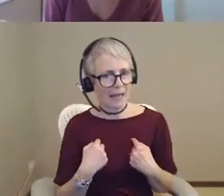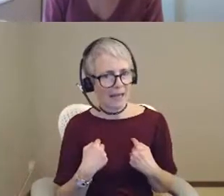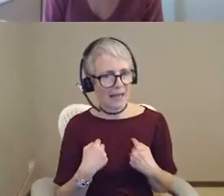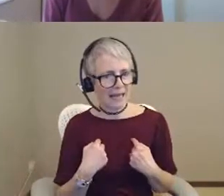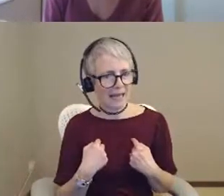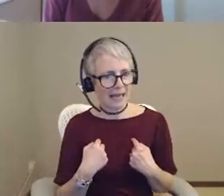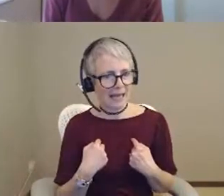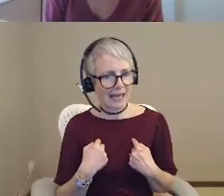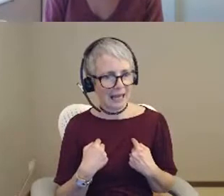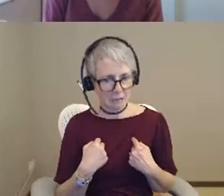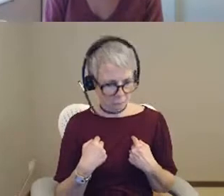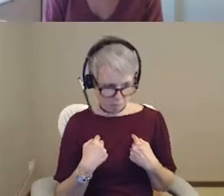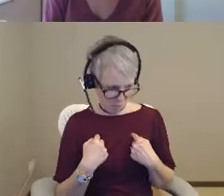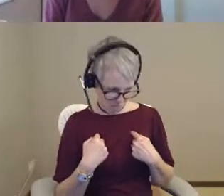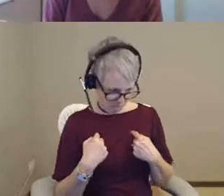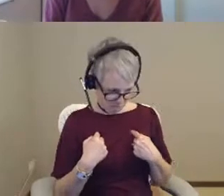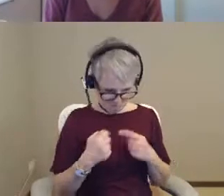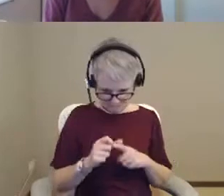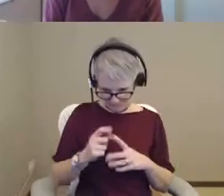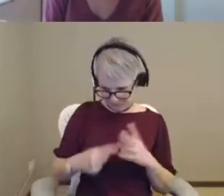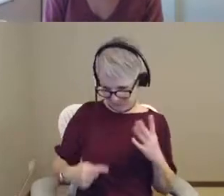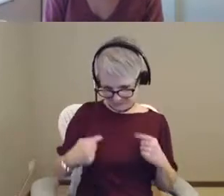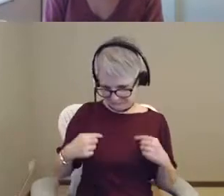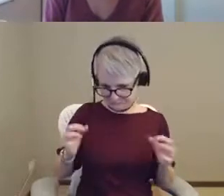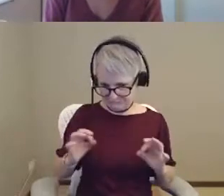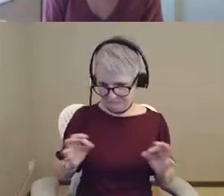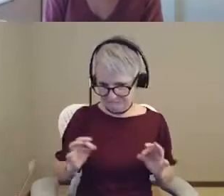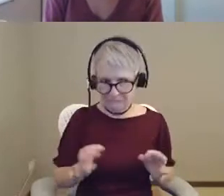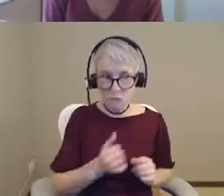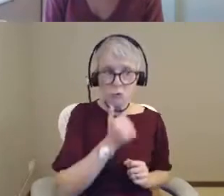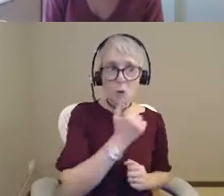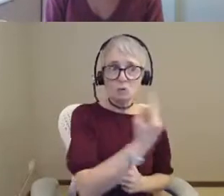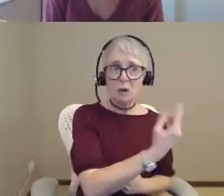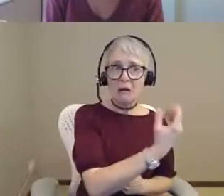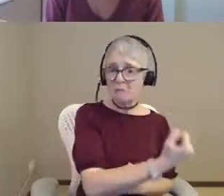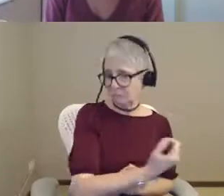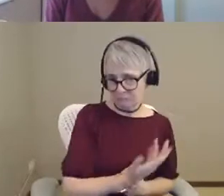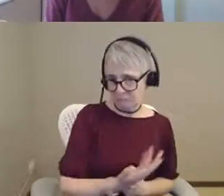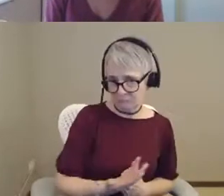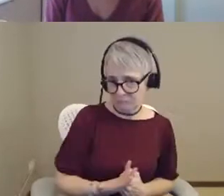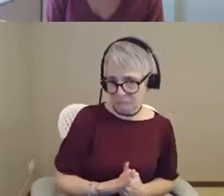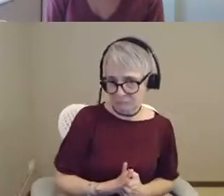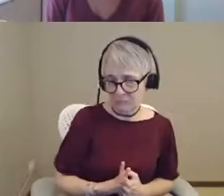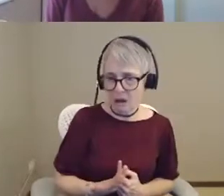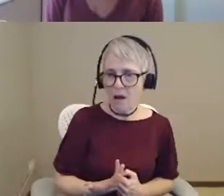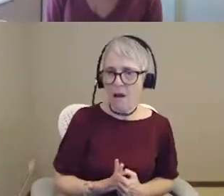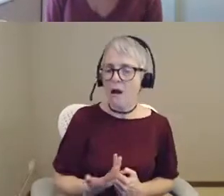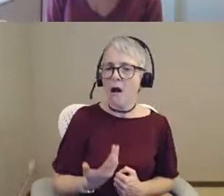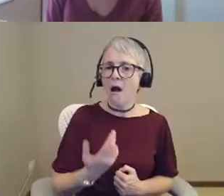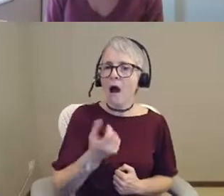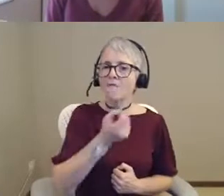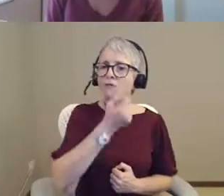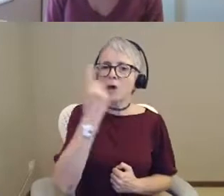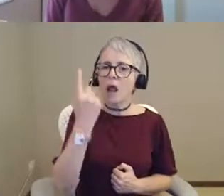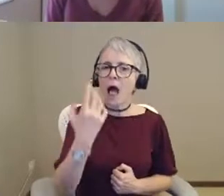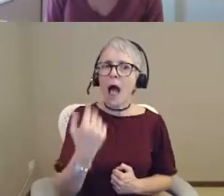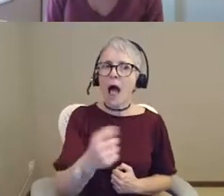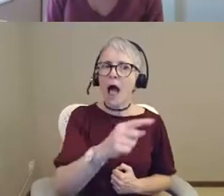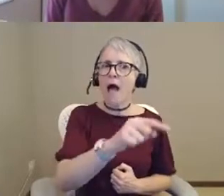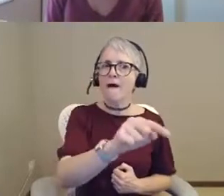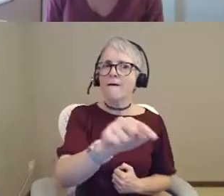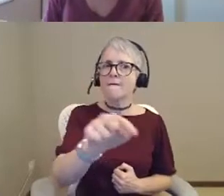had a disability or known somebody in there, sometimes you don't realize how many other folks out there that have all sorts of